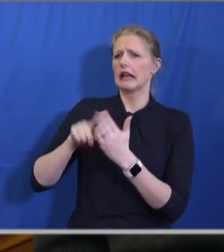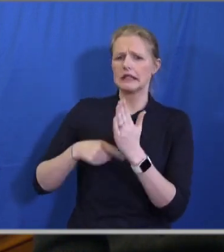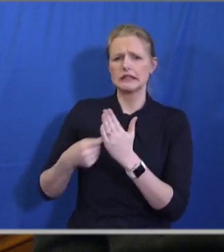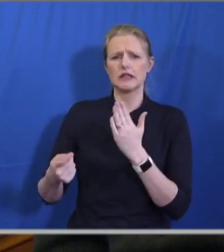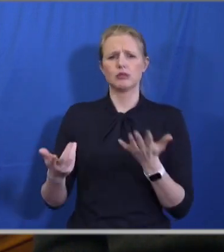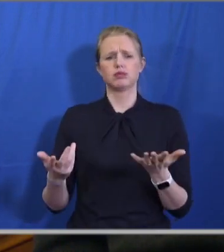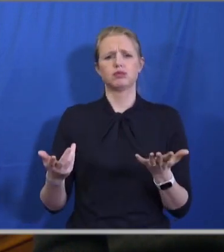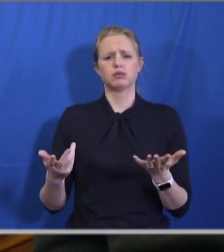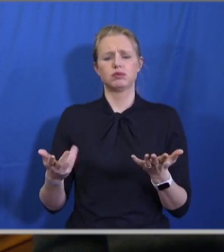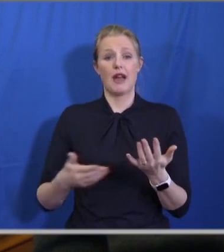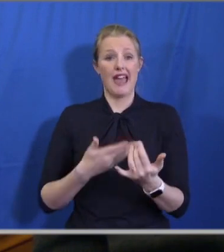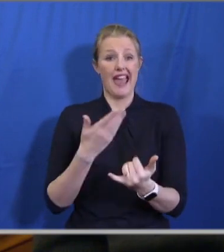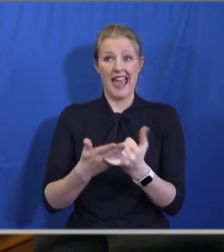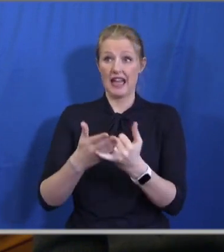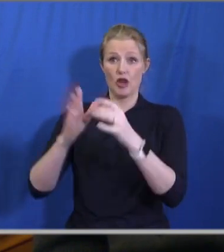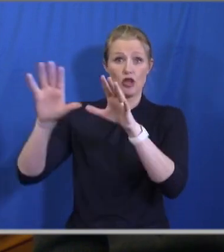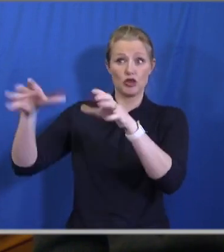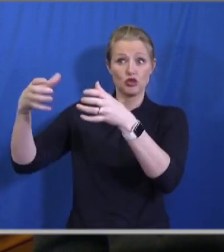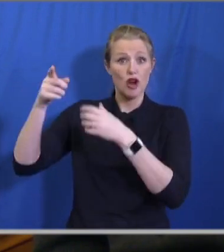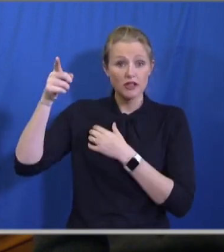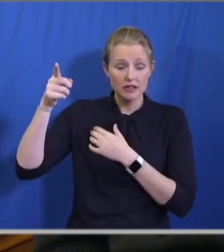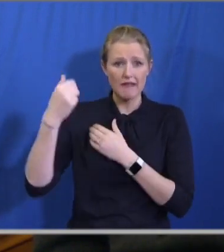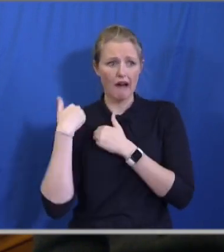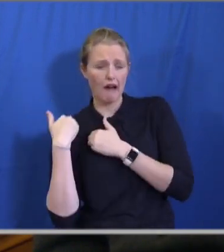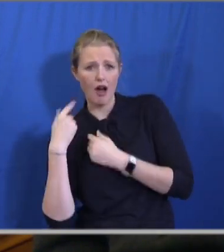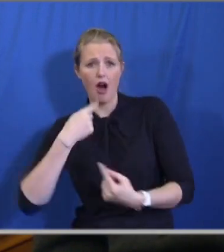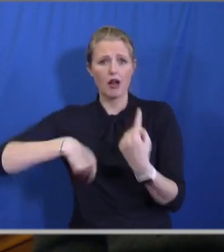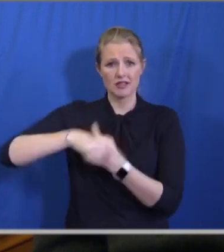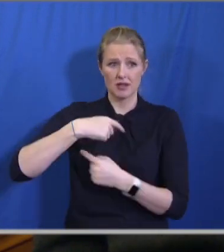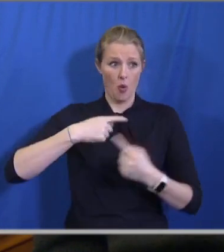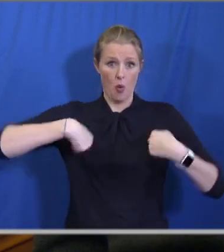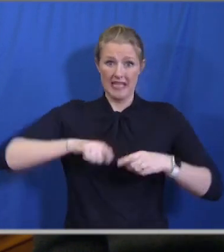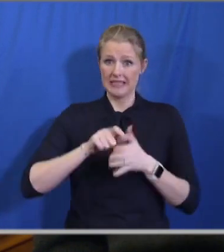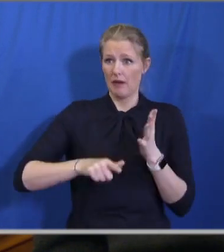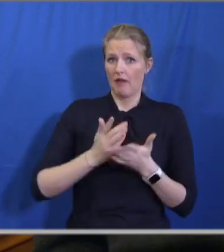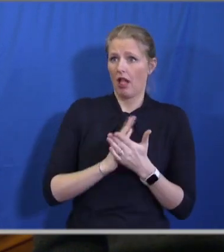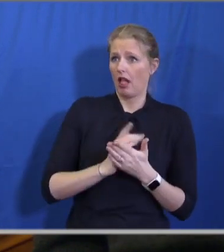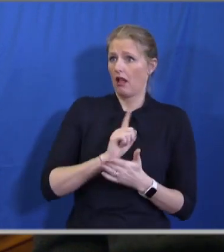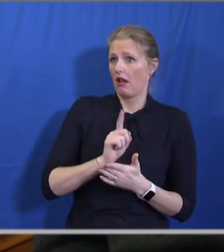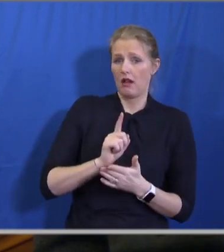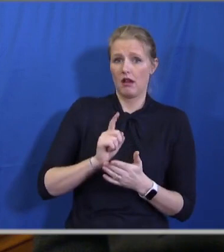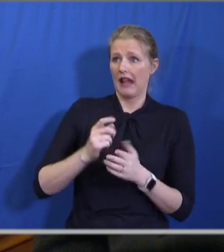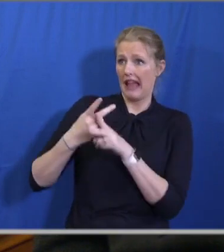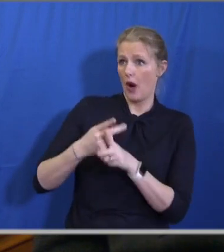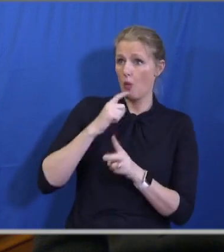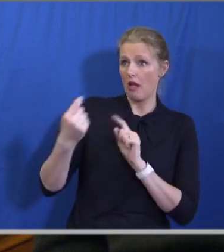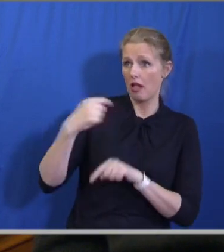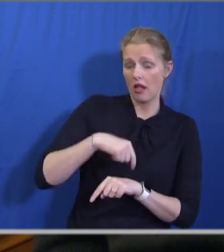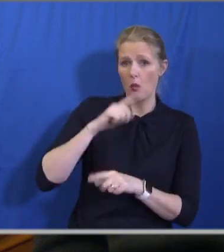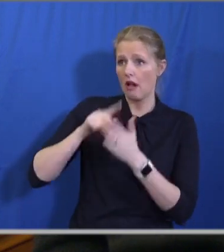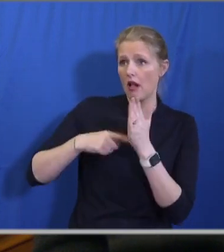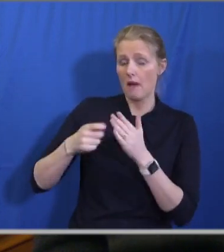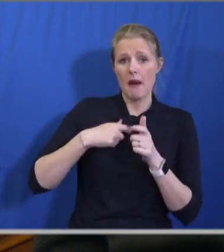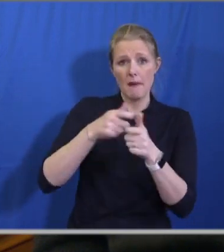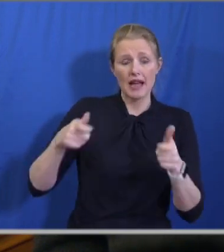trusts and uncertainty and fear for the disabled people concerned, with the only option on offer going